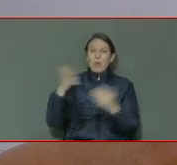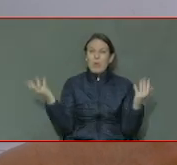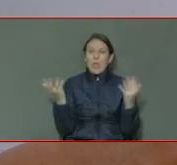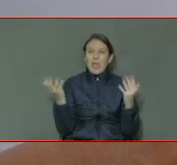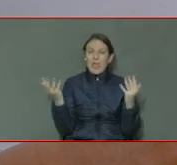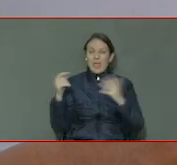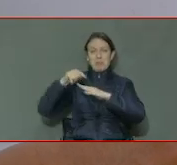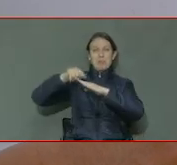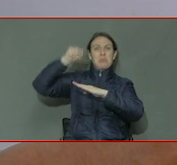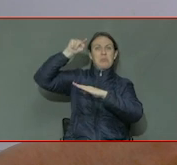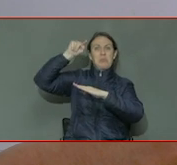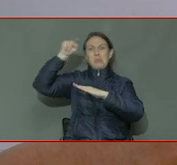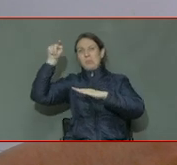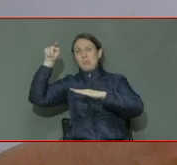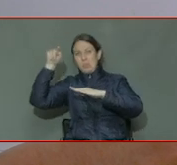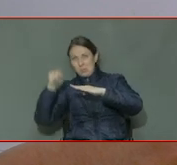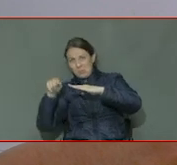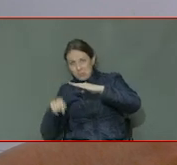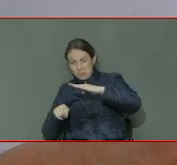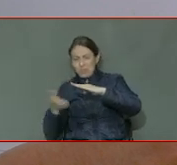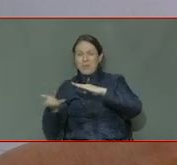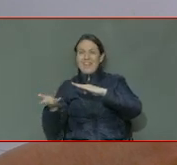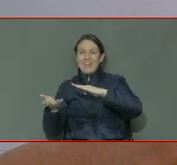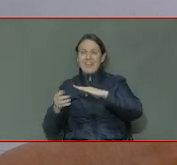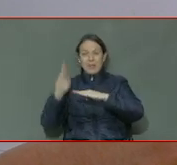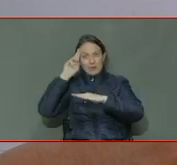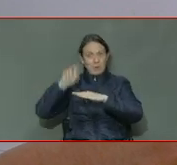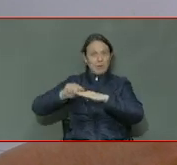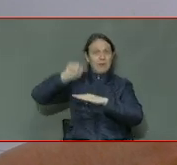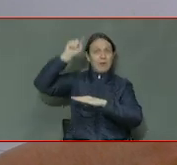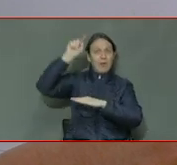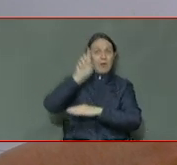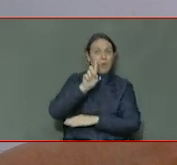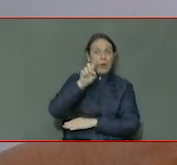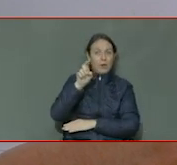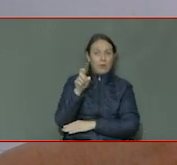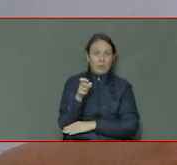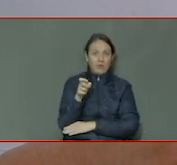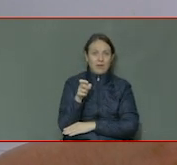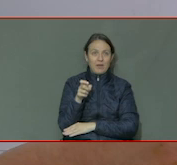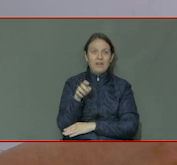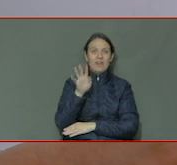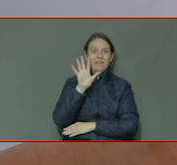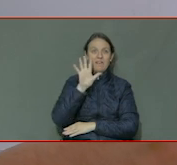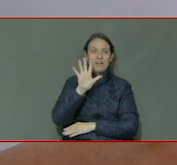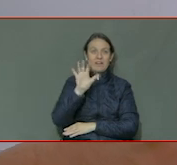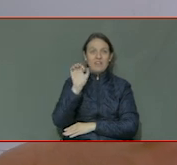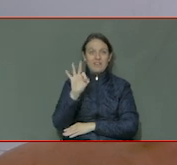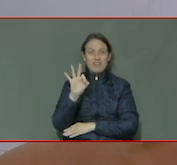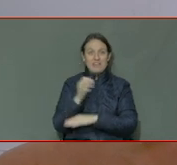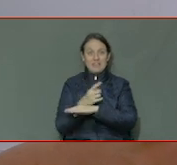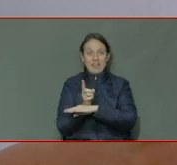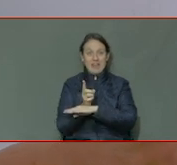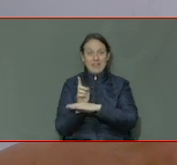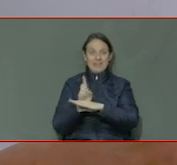downwards, because that took 1,53 seconds to get to maximum height. So I know I'm somewhere on